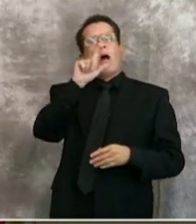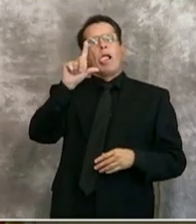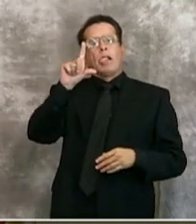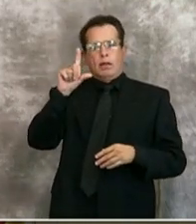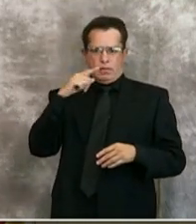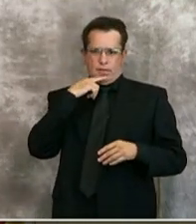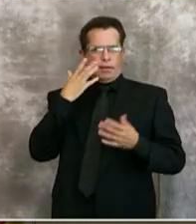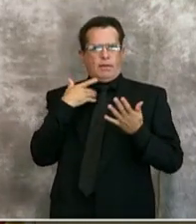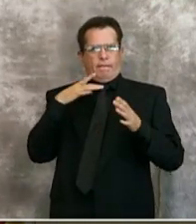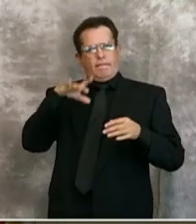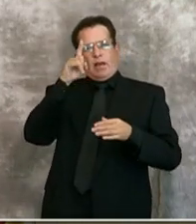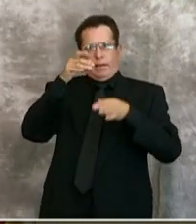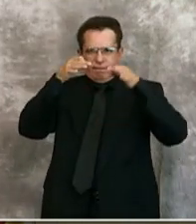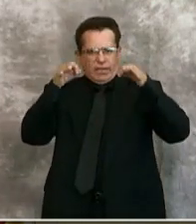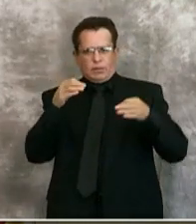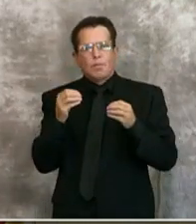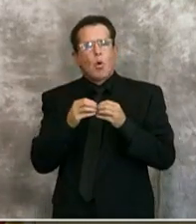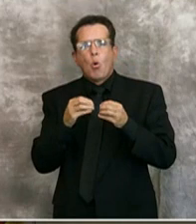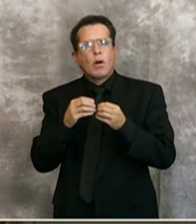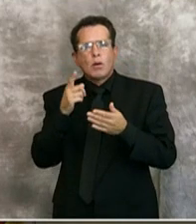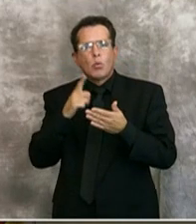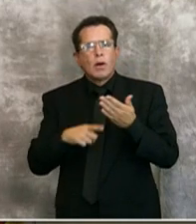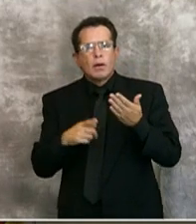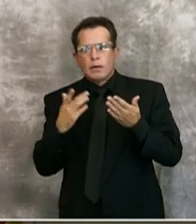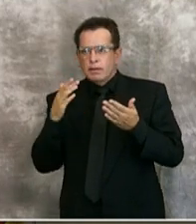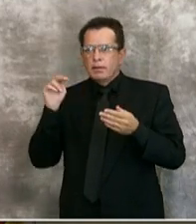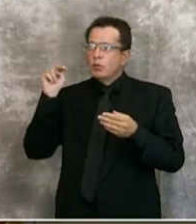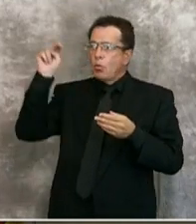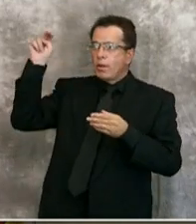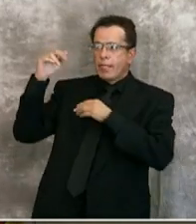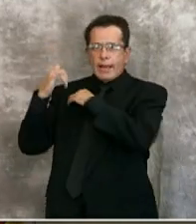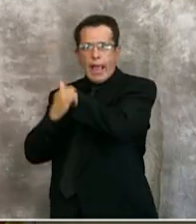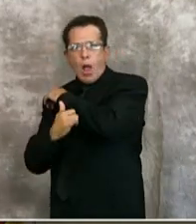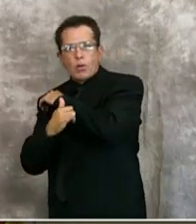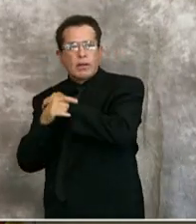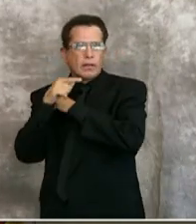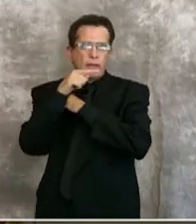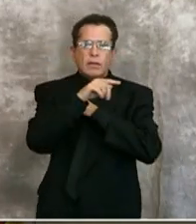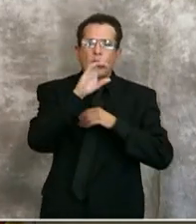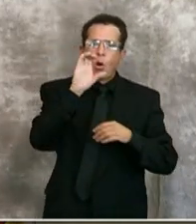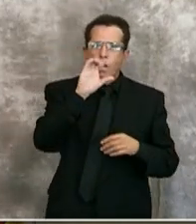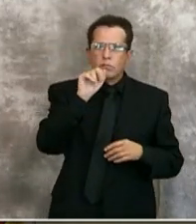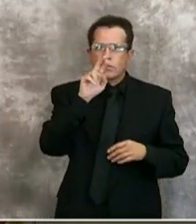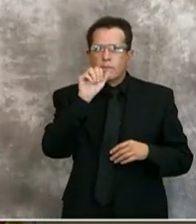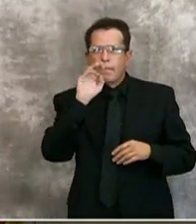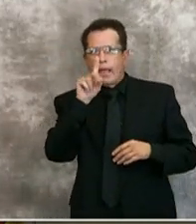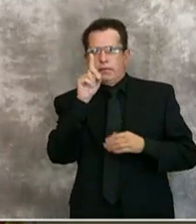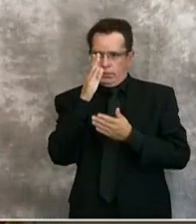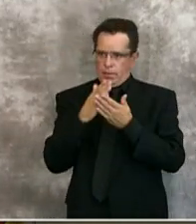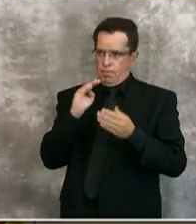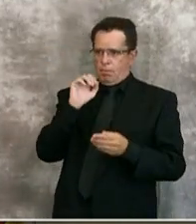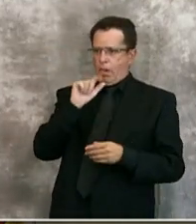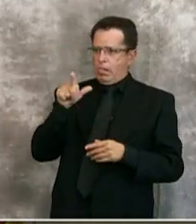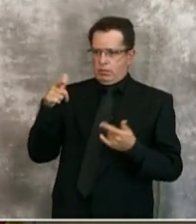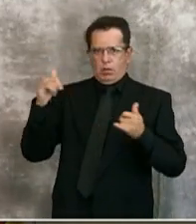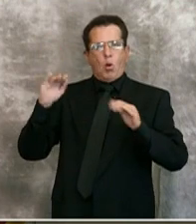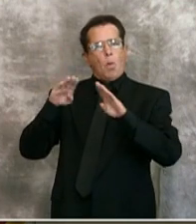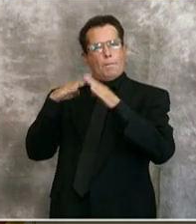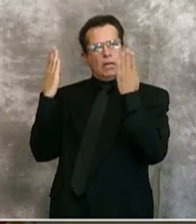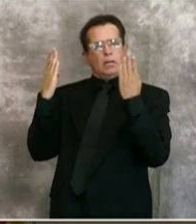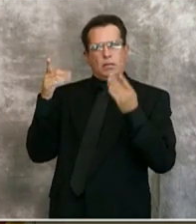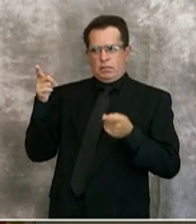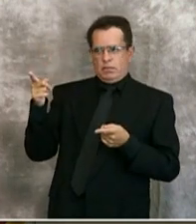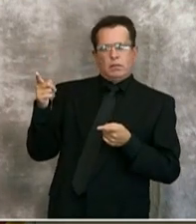means. In North County, Westfield, North County, the shops at Carlsbad, those types of malls are open now on a